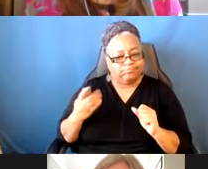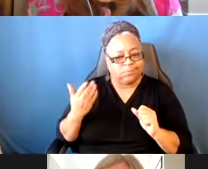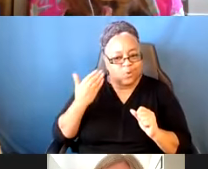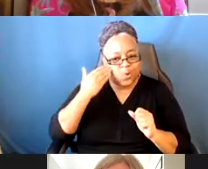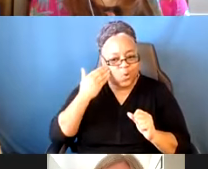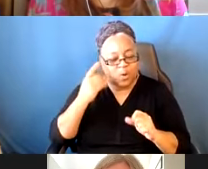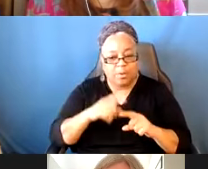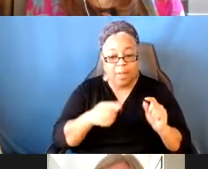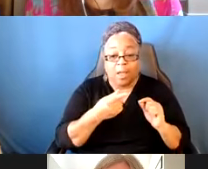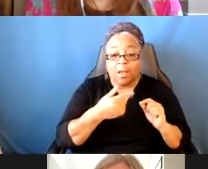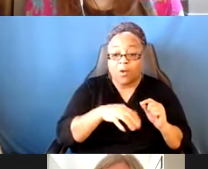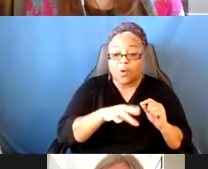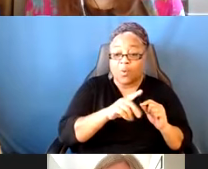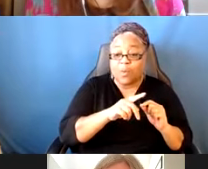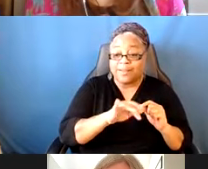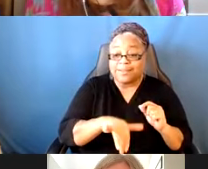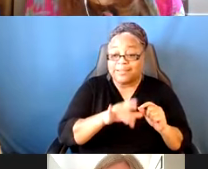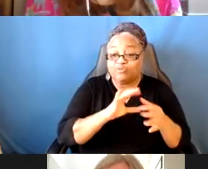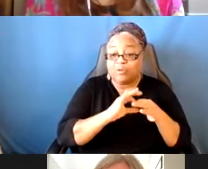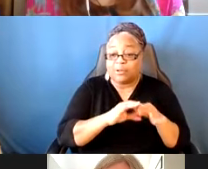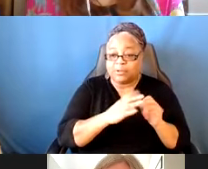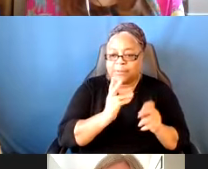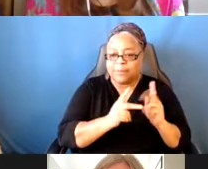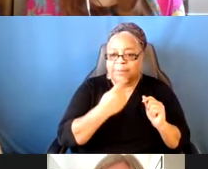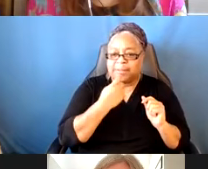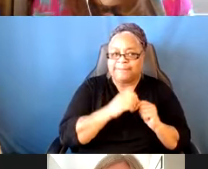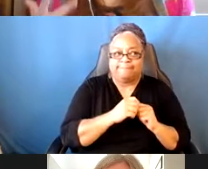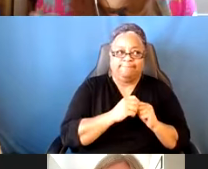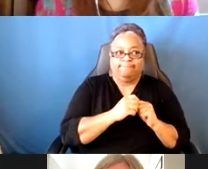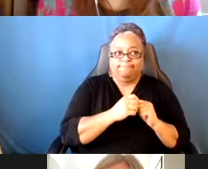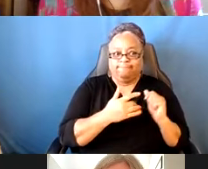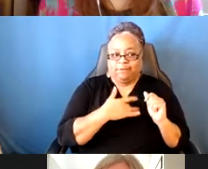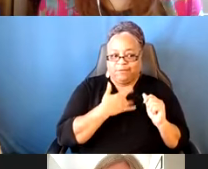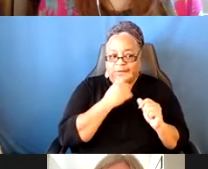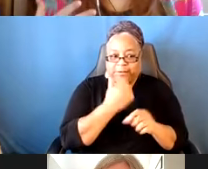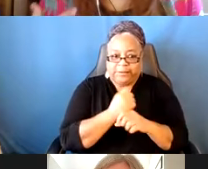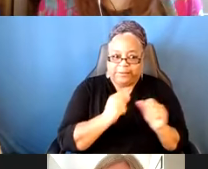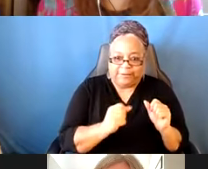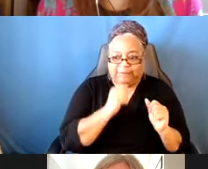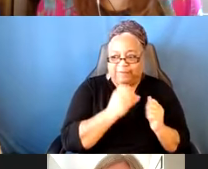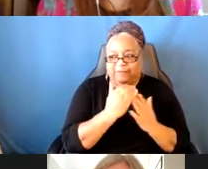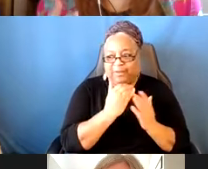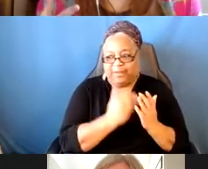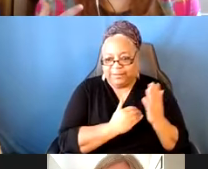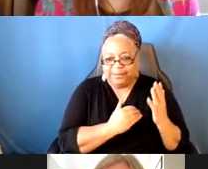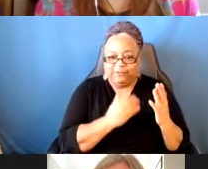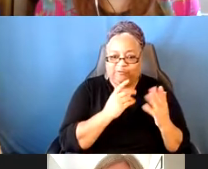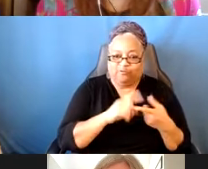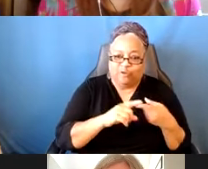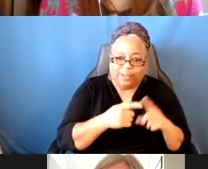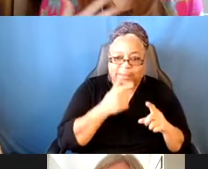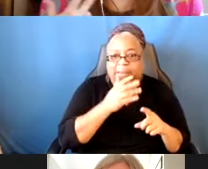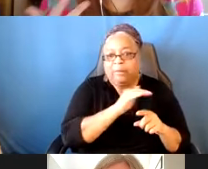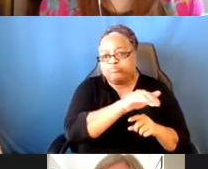relationships people will say, I'm feeling unsafe. I have a list of friends that I can